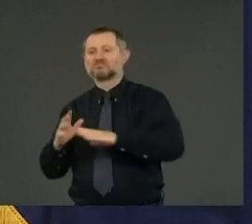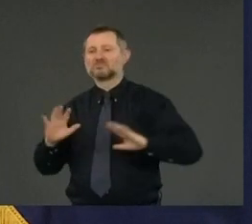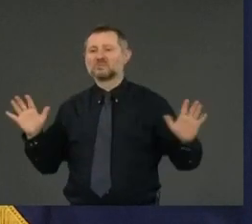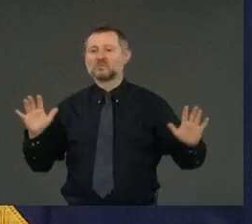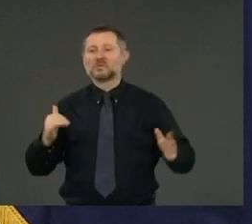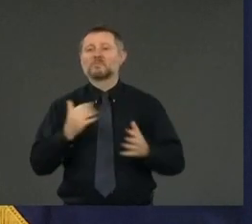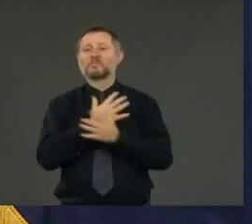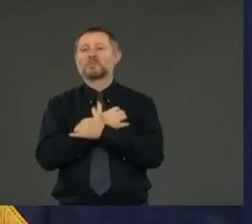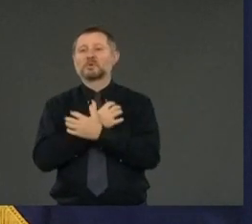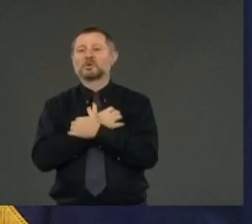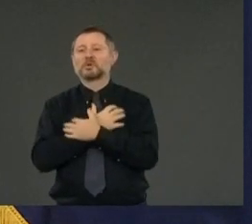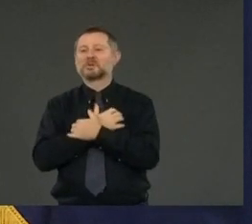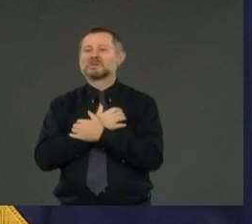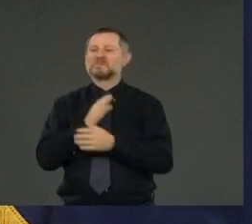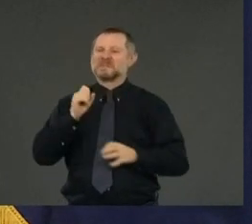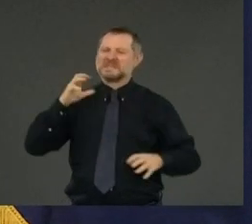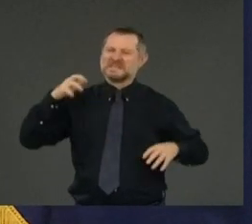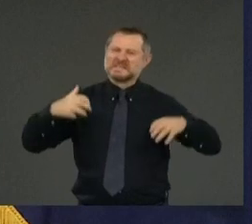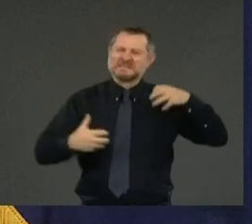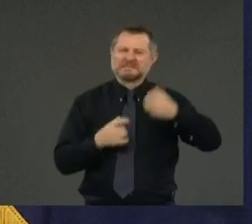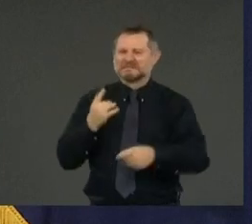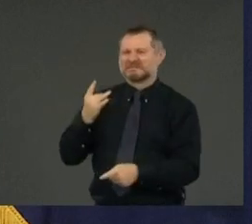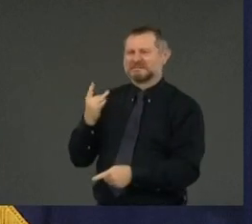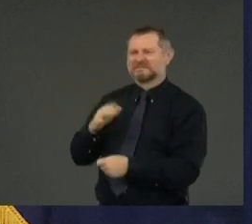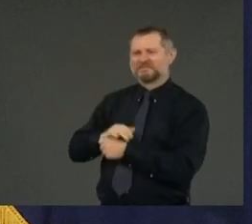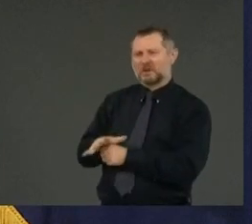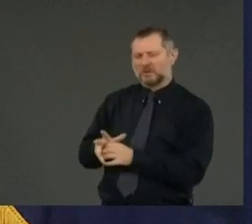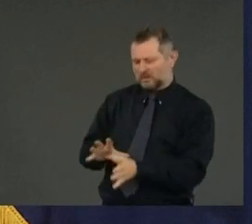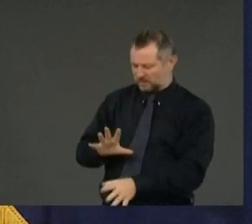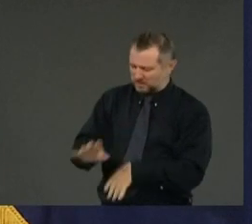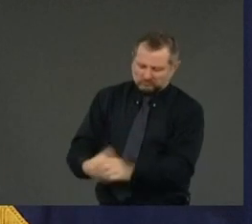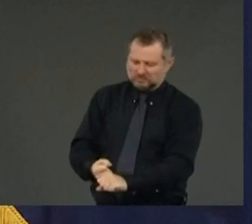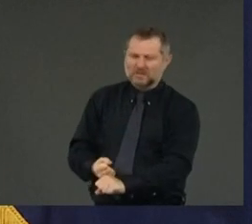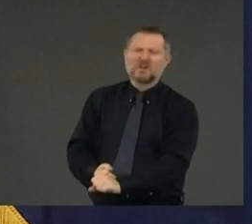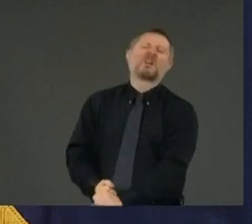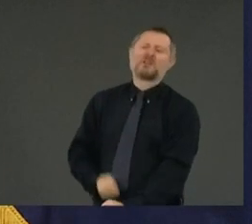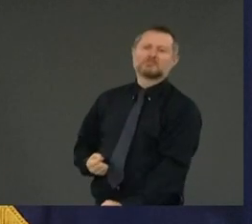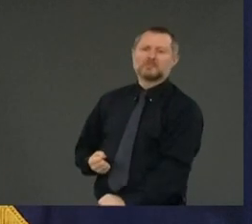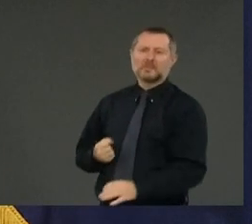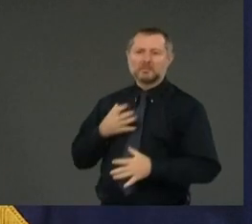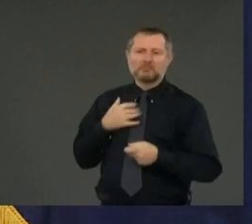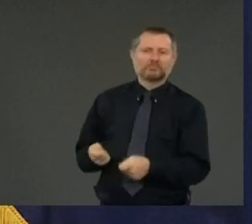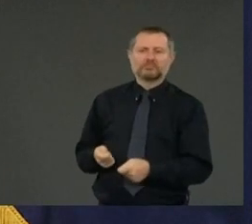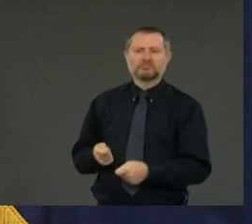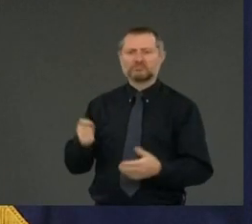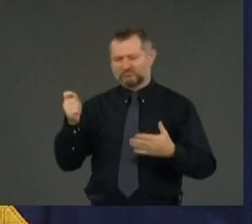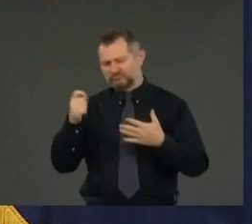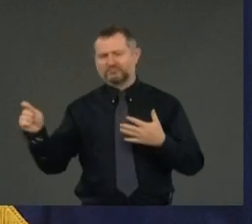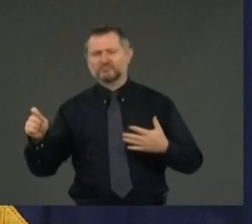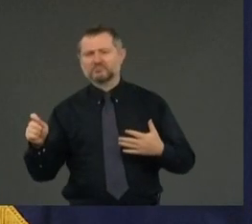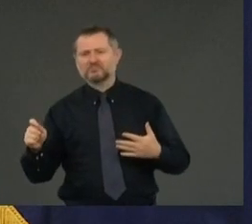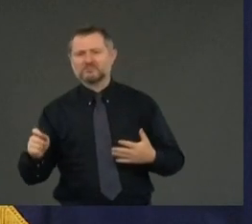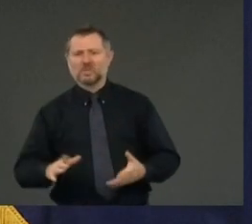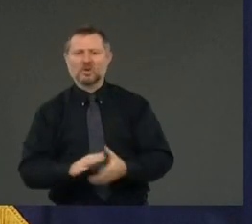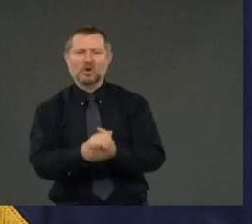and we did. And we did. And we know how to do it. Congratulations. Feel